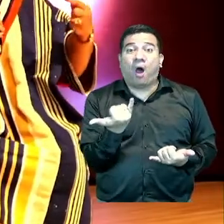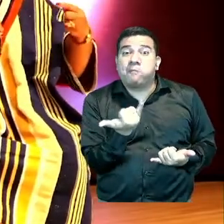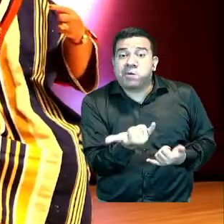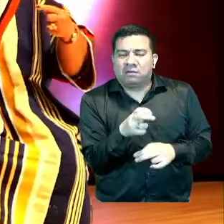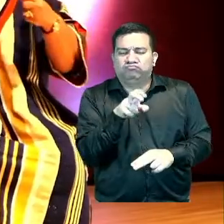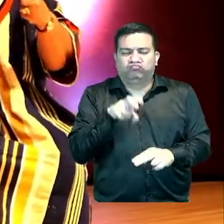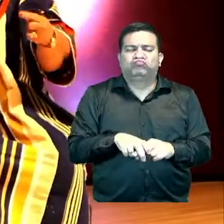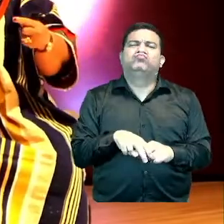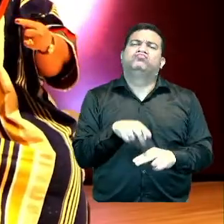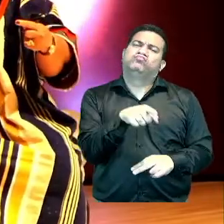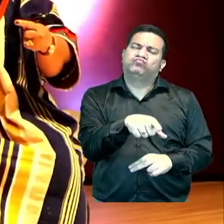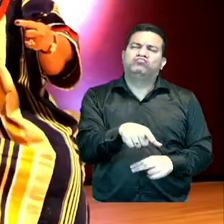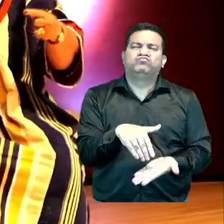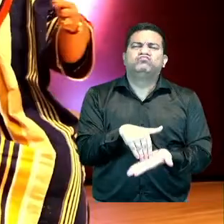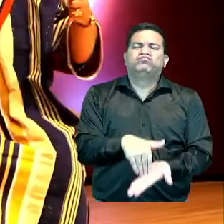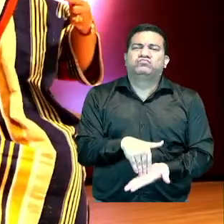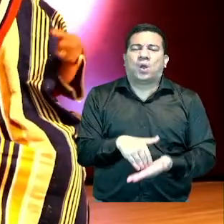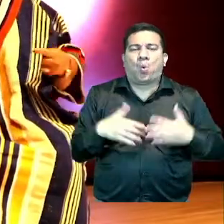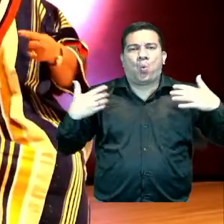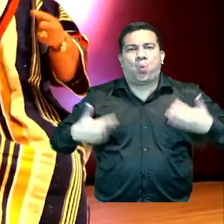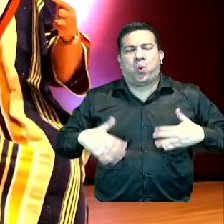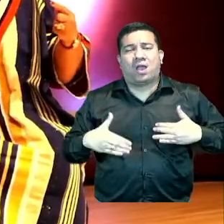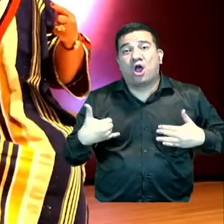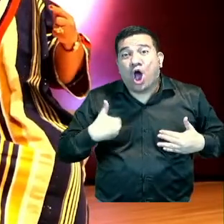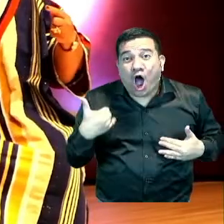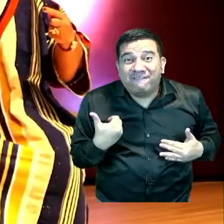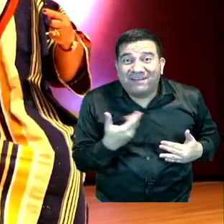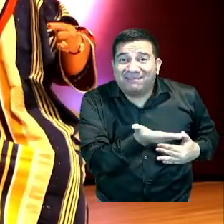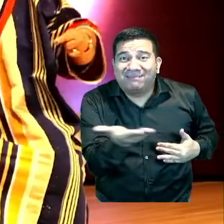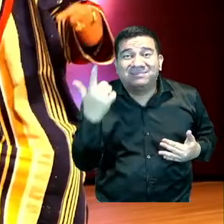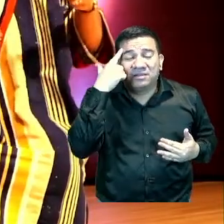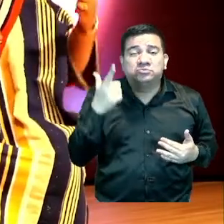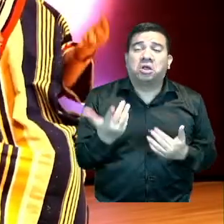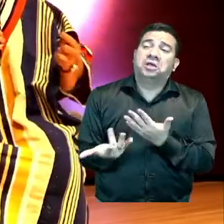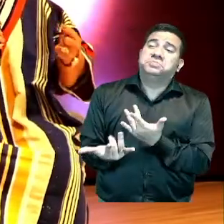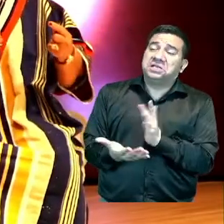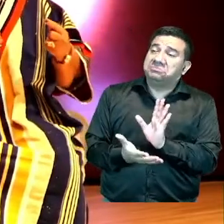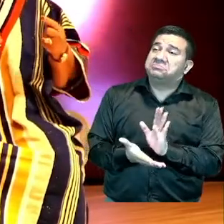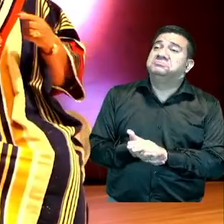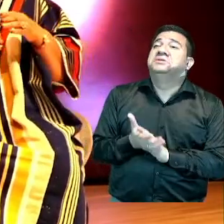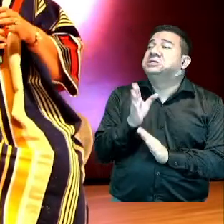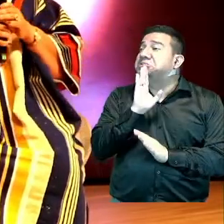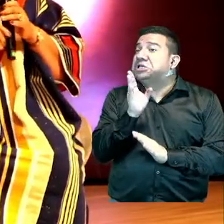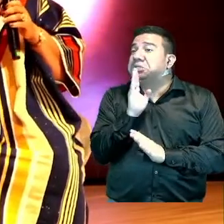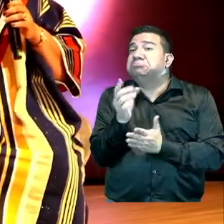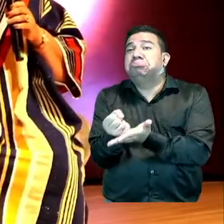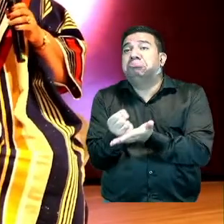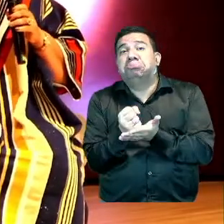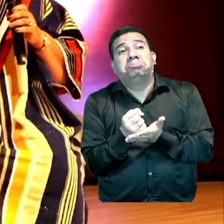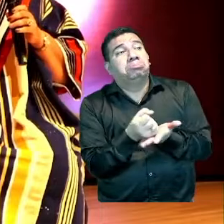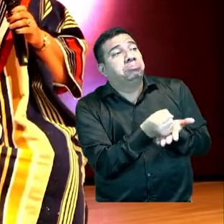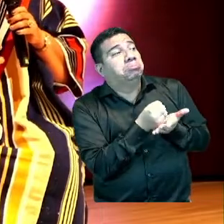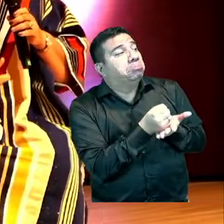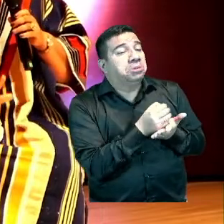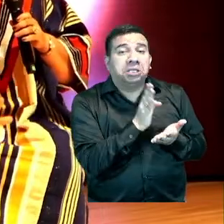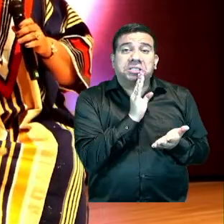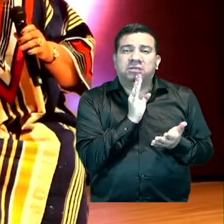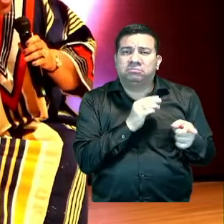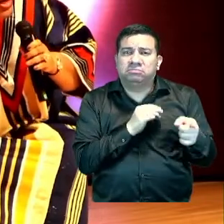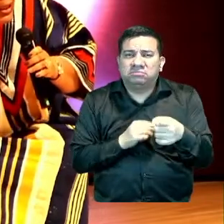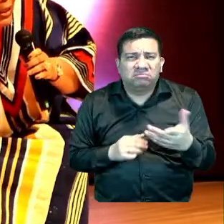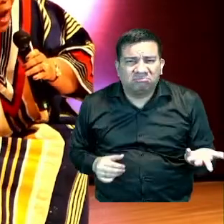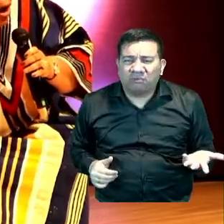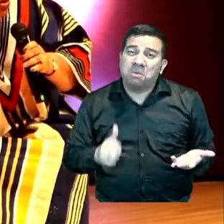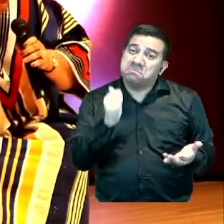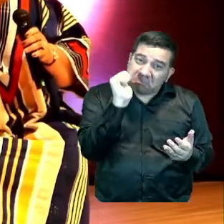woman in this room, don't wait for anyone. You have the agency. In our country, we say, he who